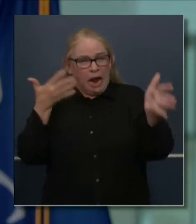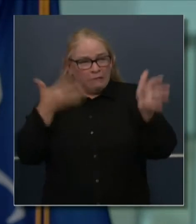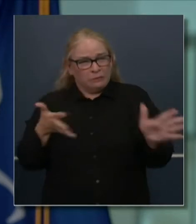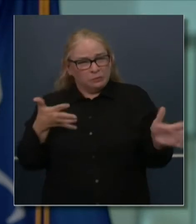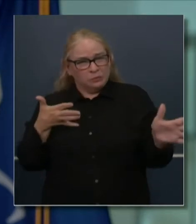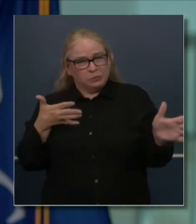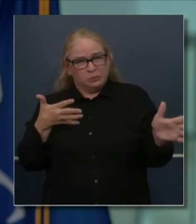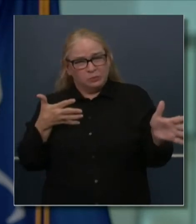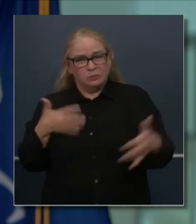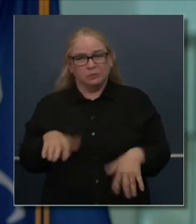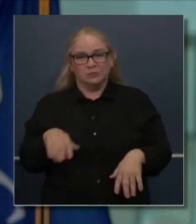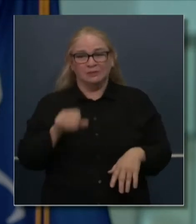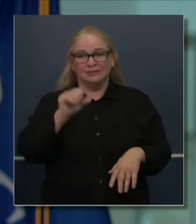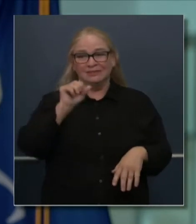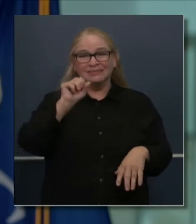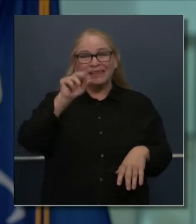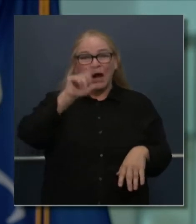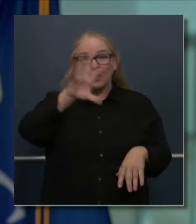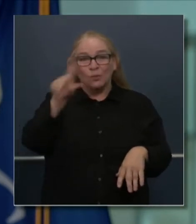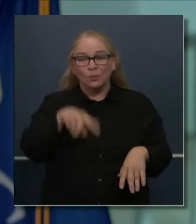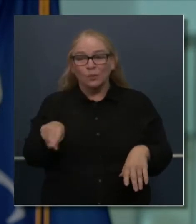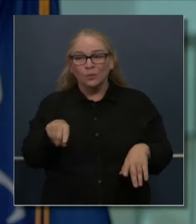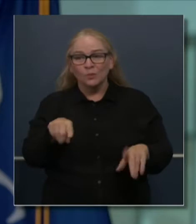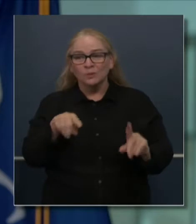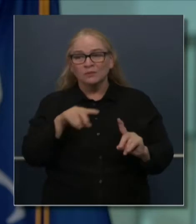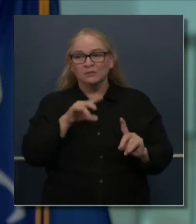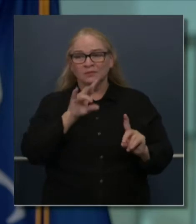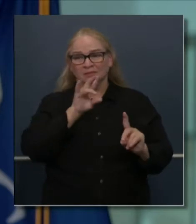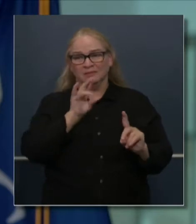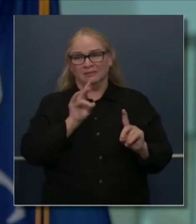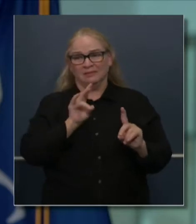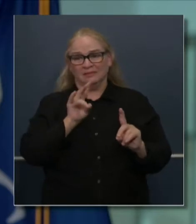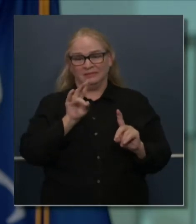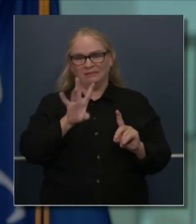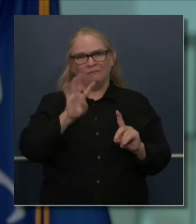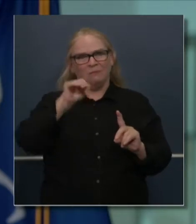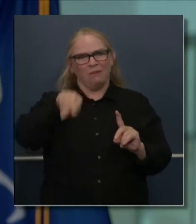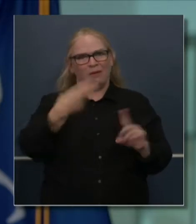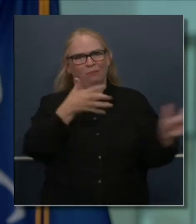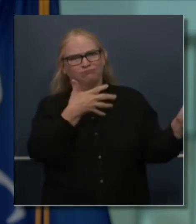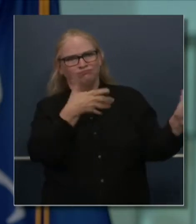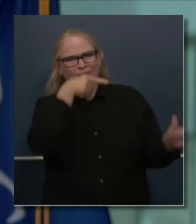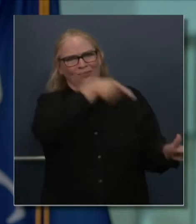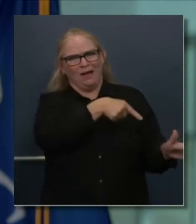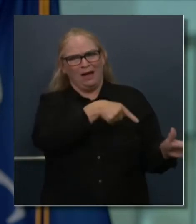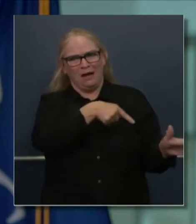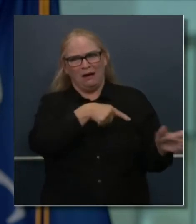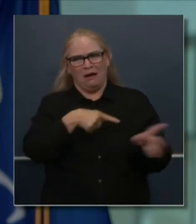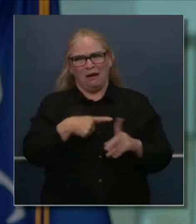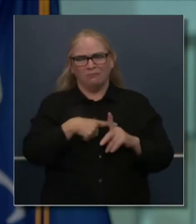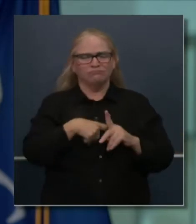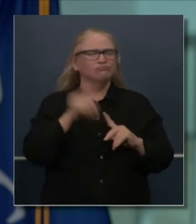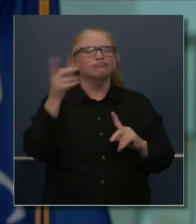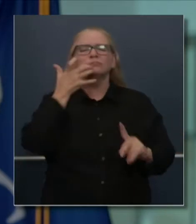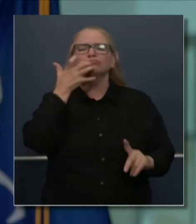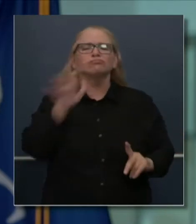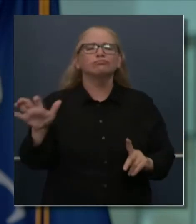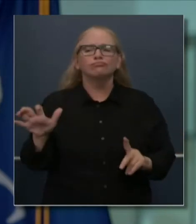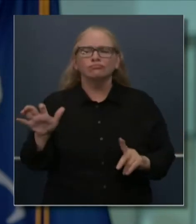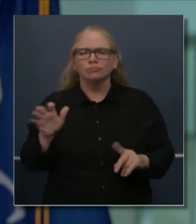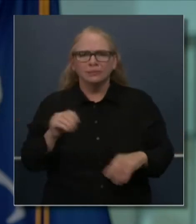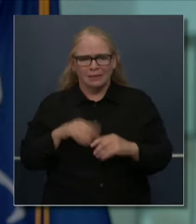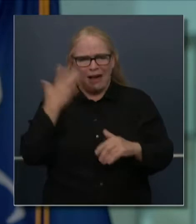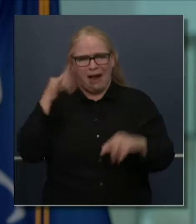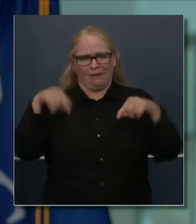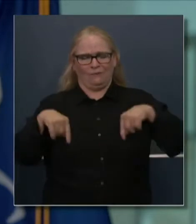of 74 miles per hour, record temperatures that we've experienced, again, not just here in the state of California, but